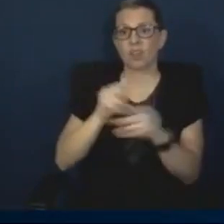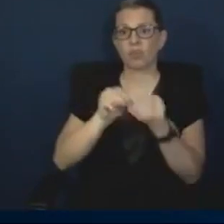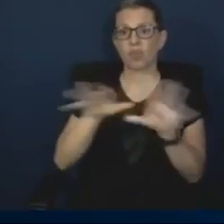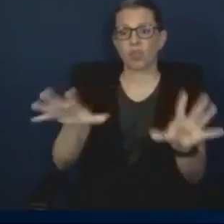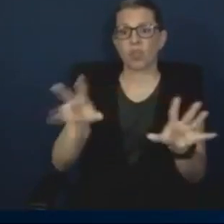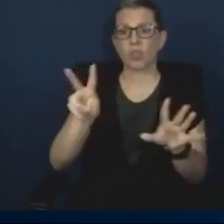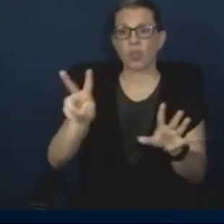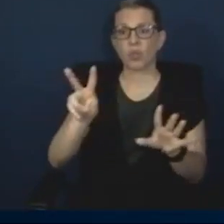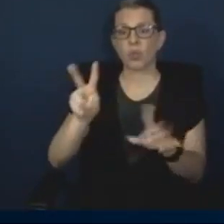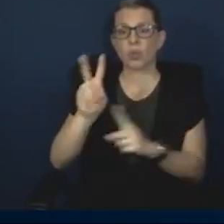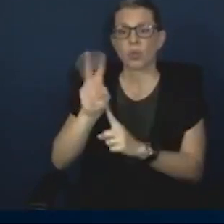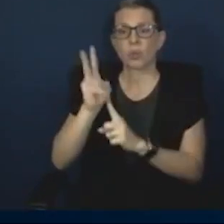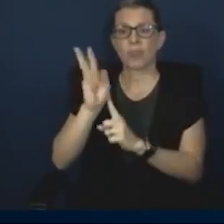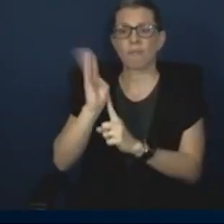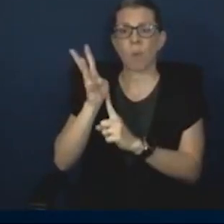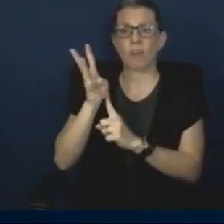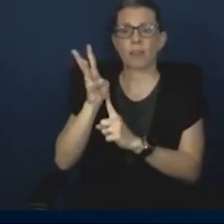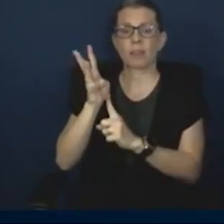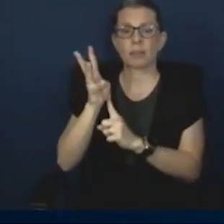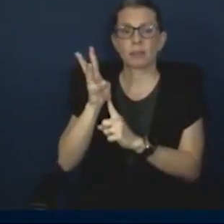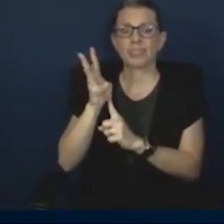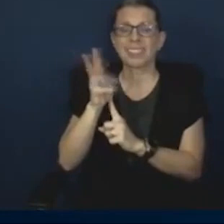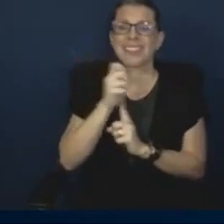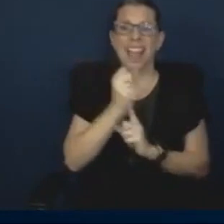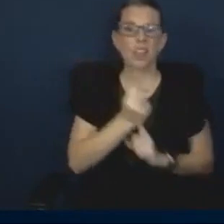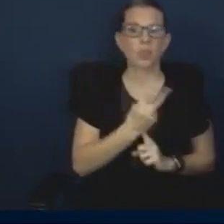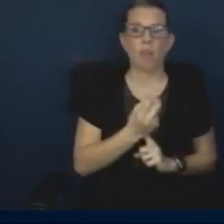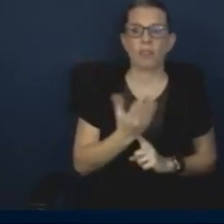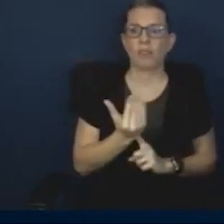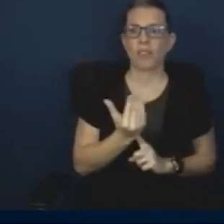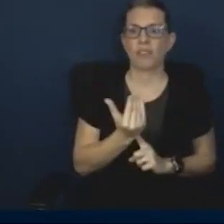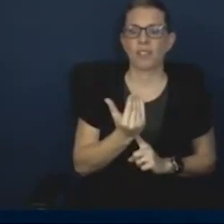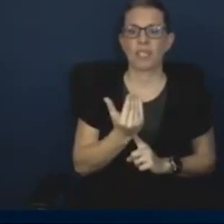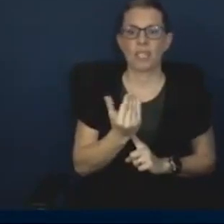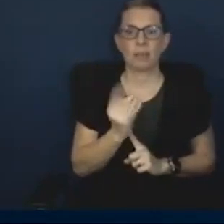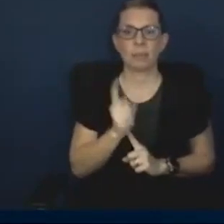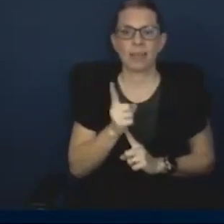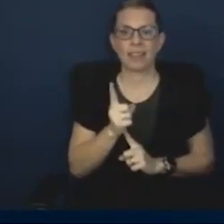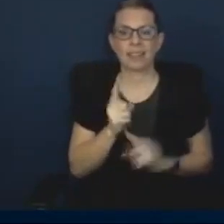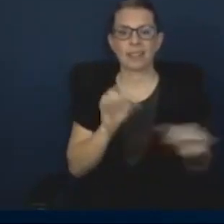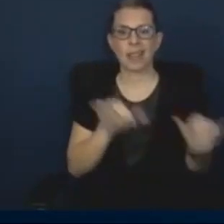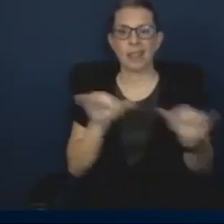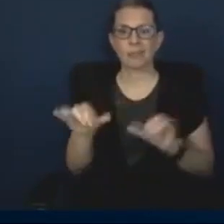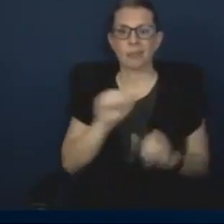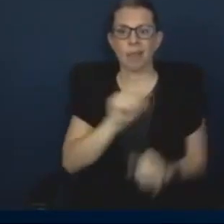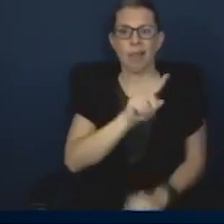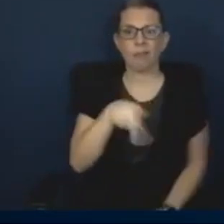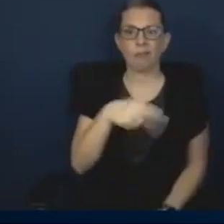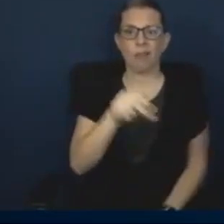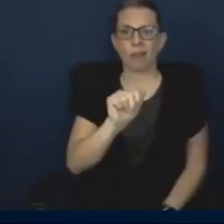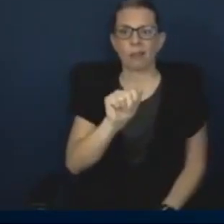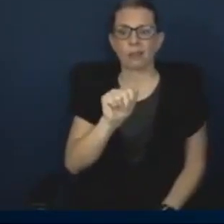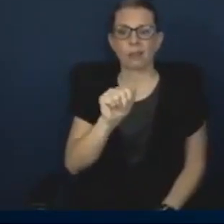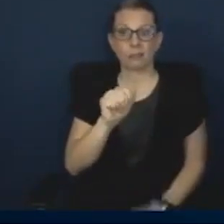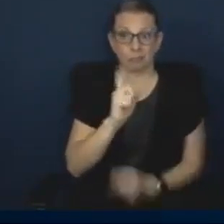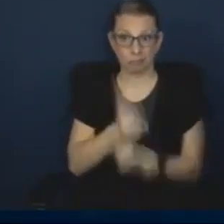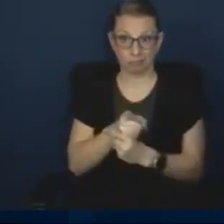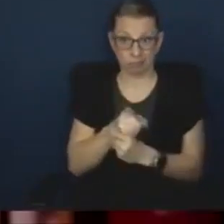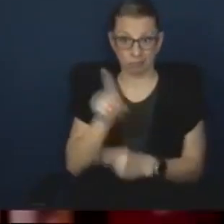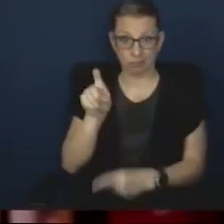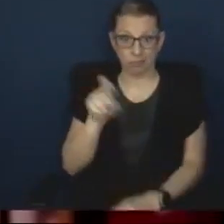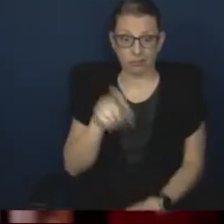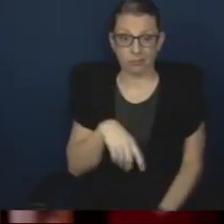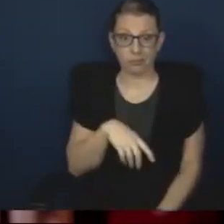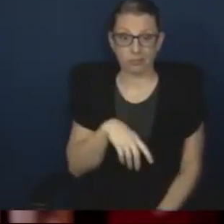instead of the 12 to 15 minutes with Alpha. Is this accurate? Who wants to jump in? I think this is